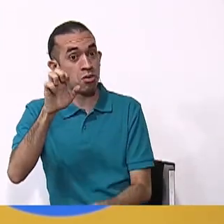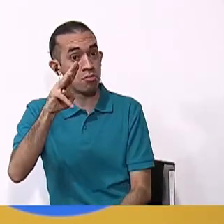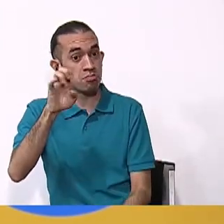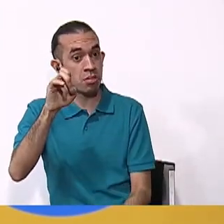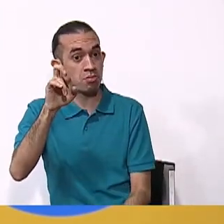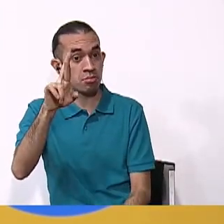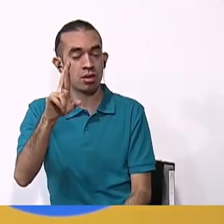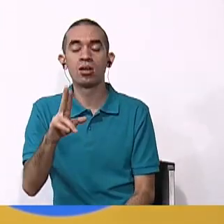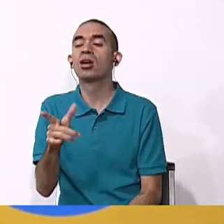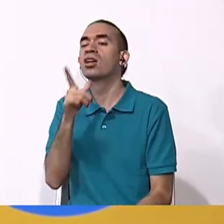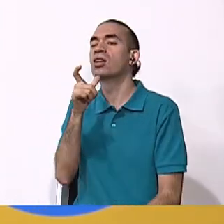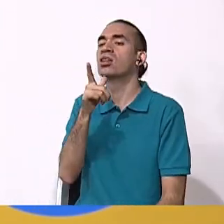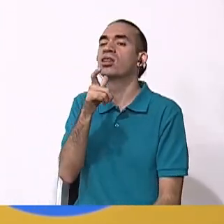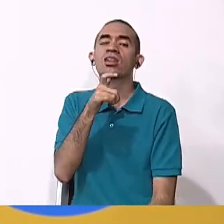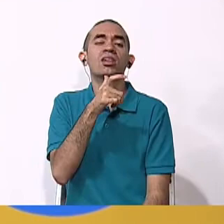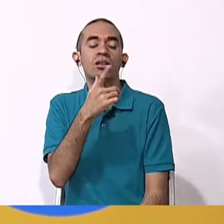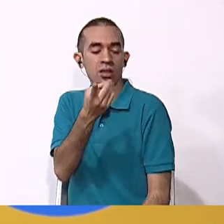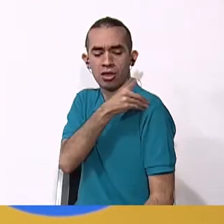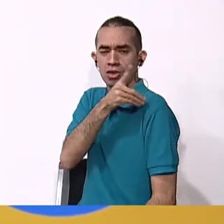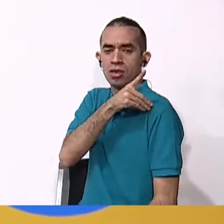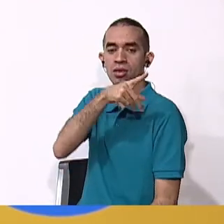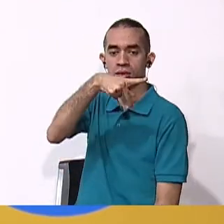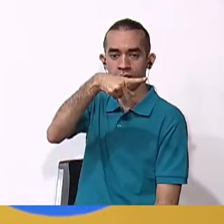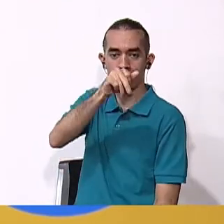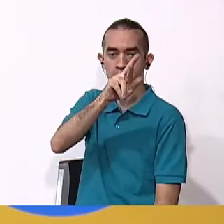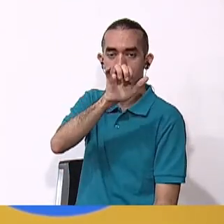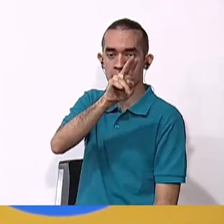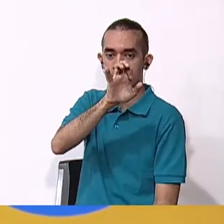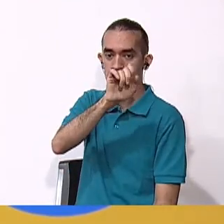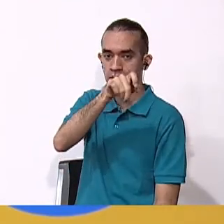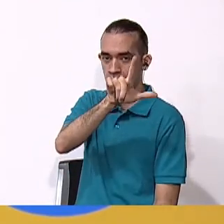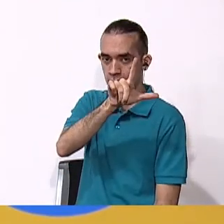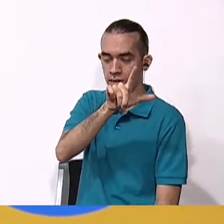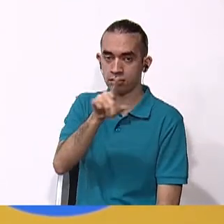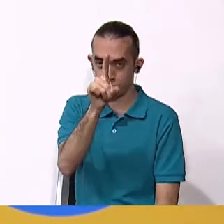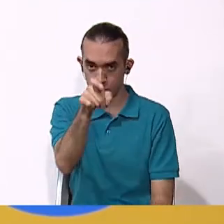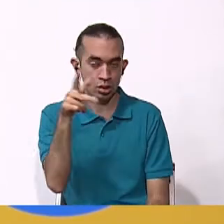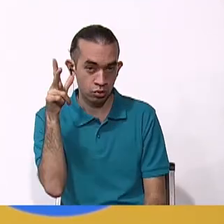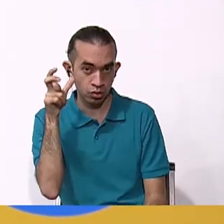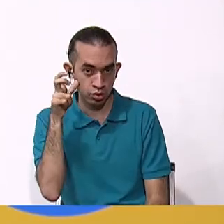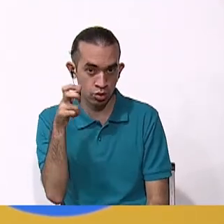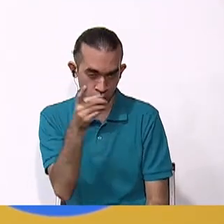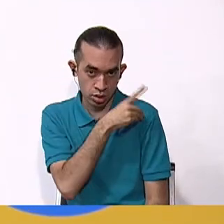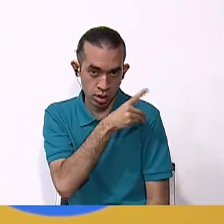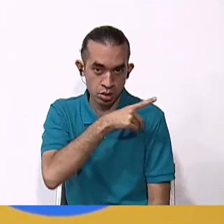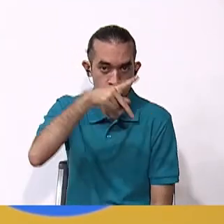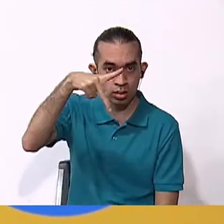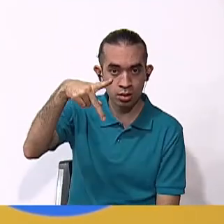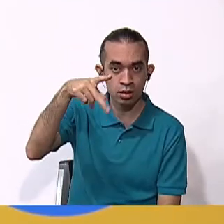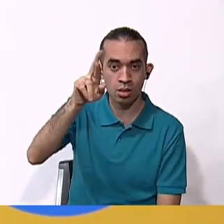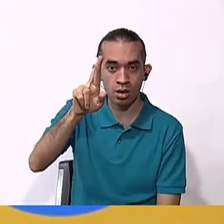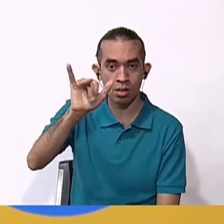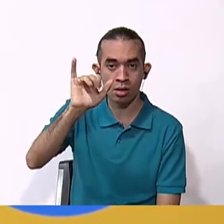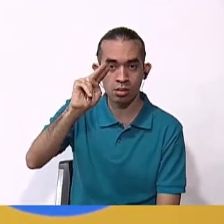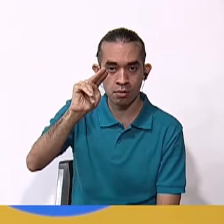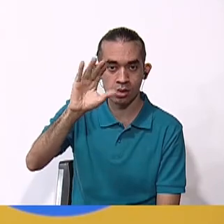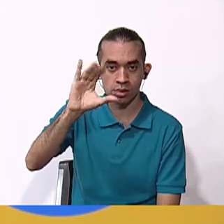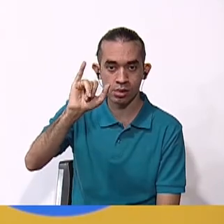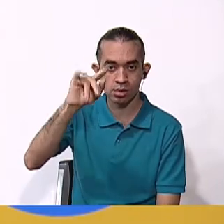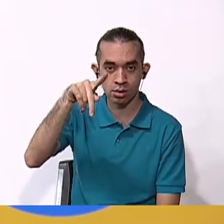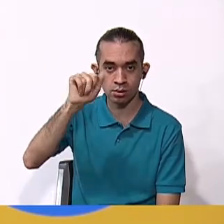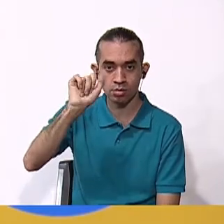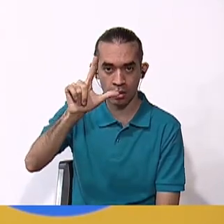The principal. Yes, very good. Did you listen to the principal? Yes,